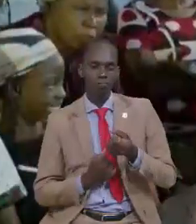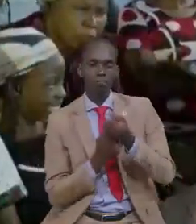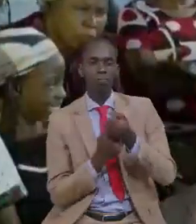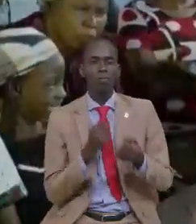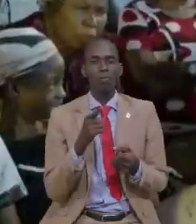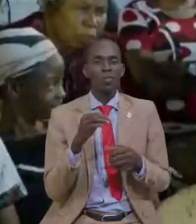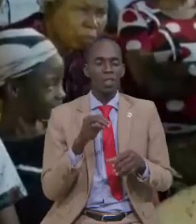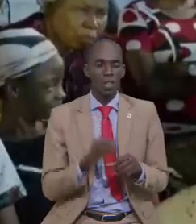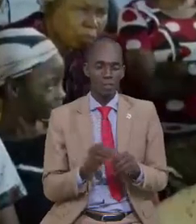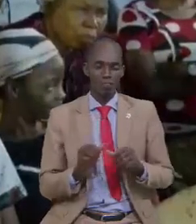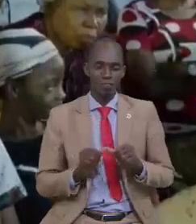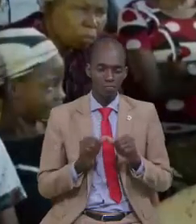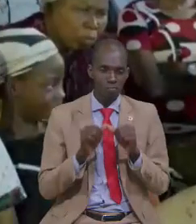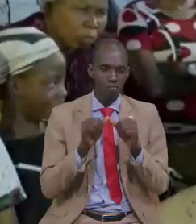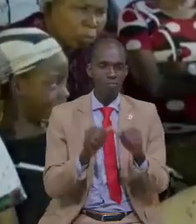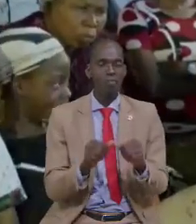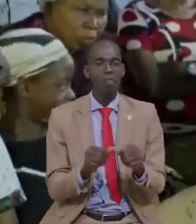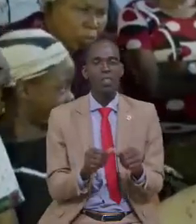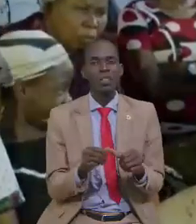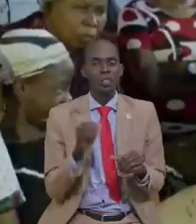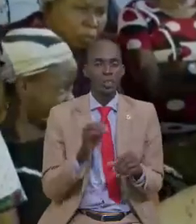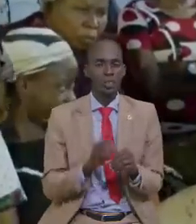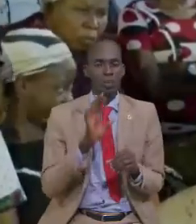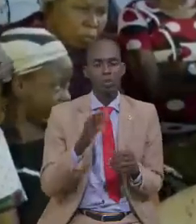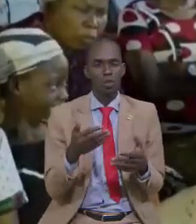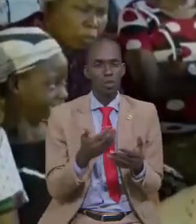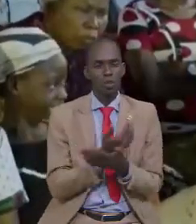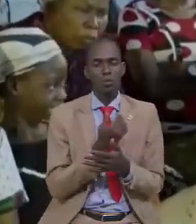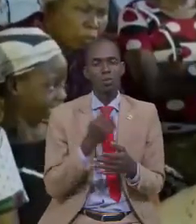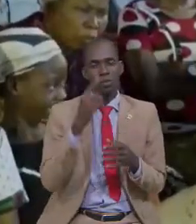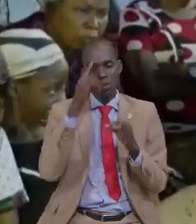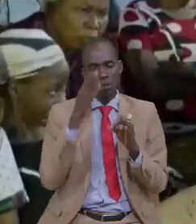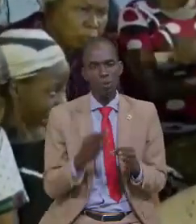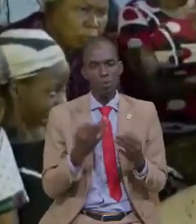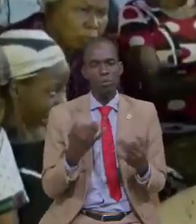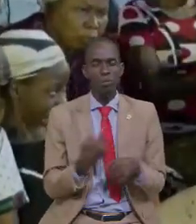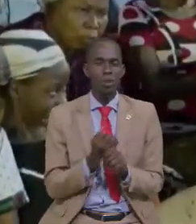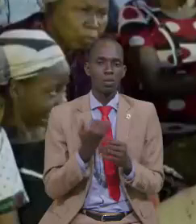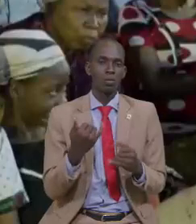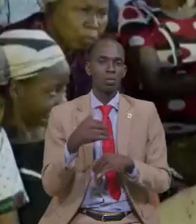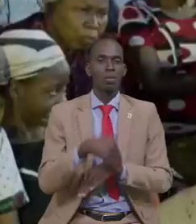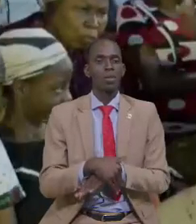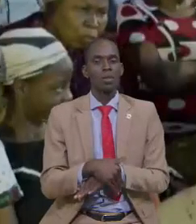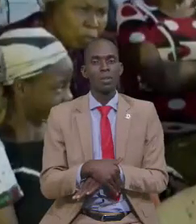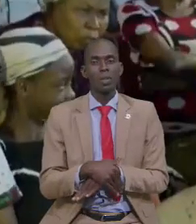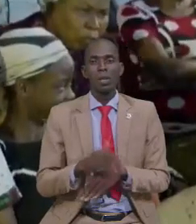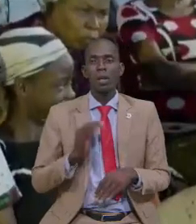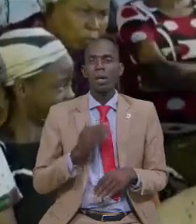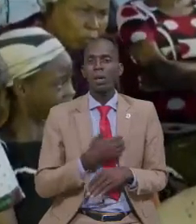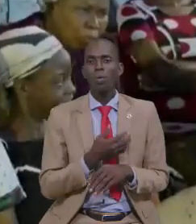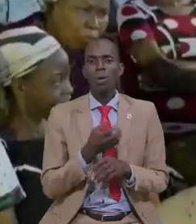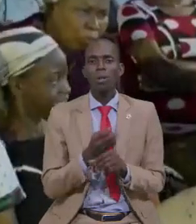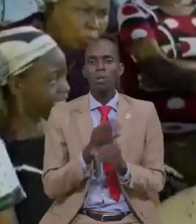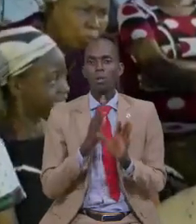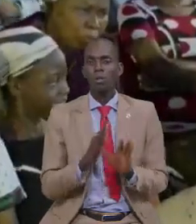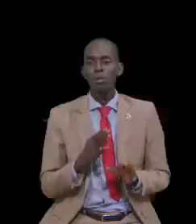retaining and maintaining the decision you have made tonight. And so our counselors, please, our choir members, can